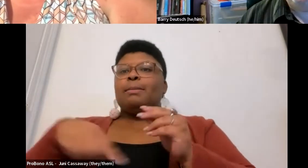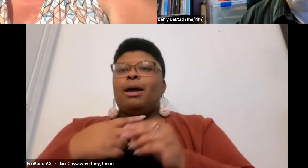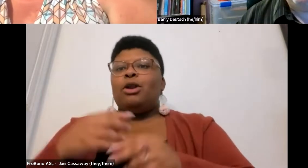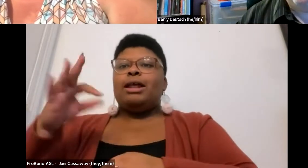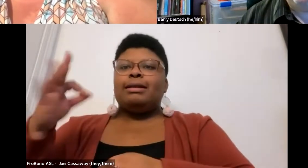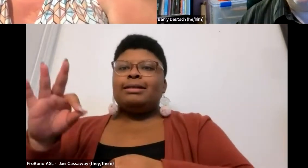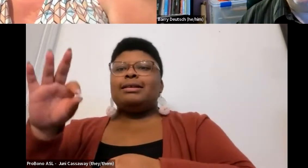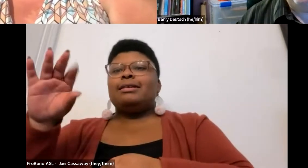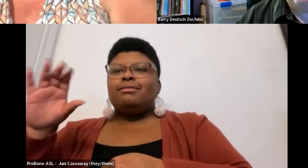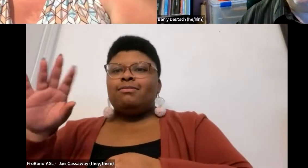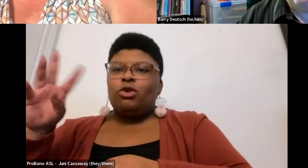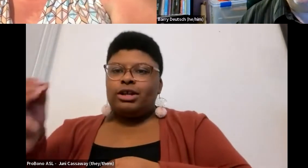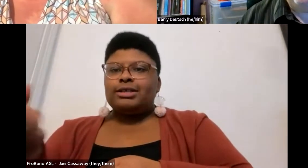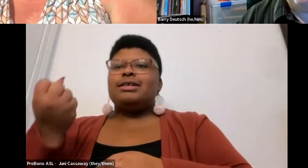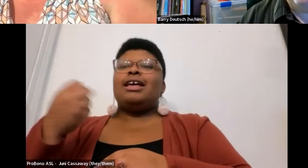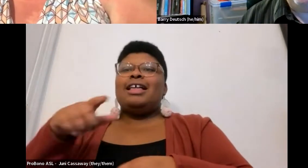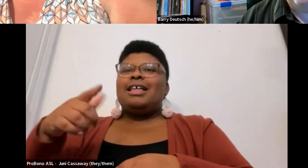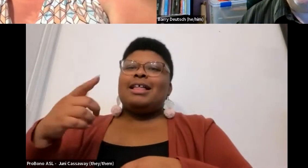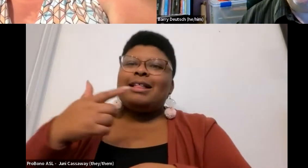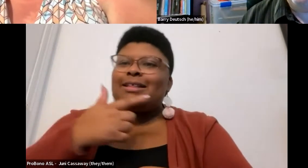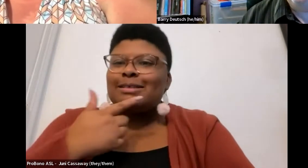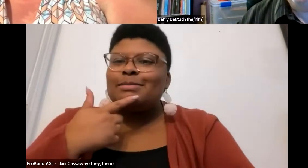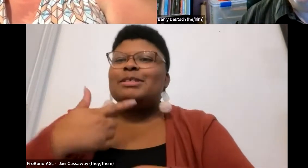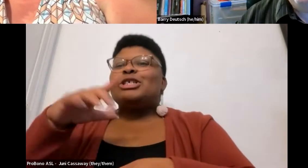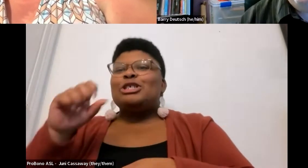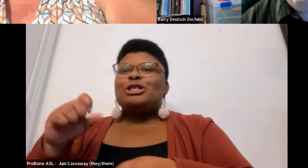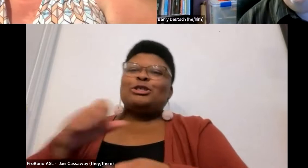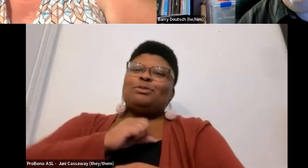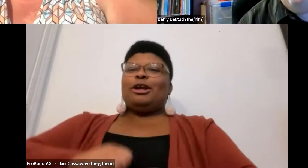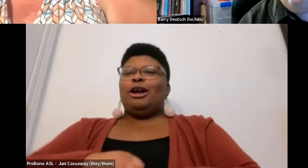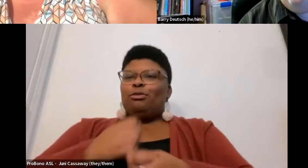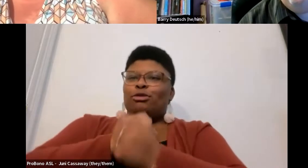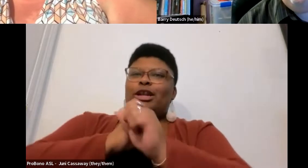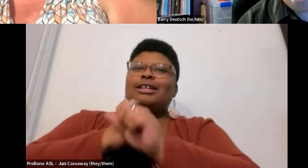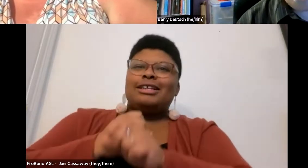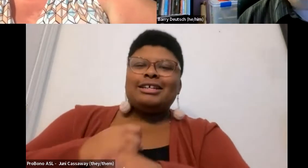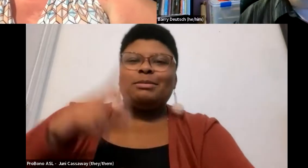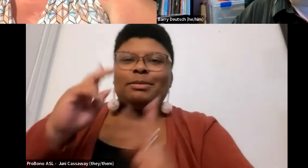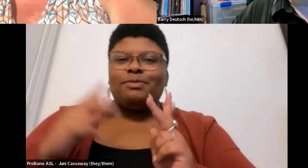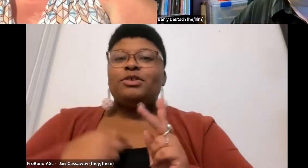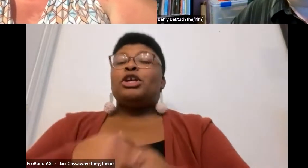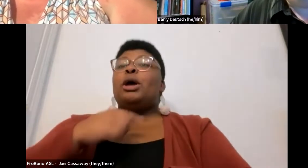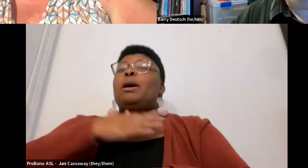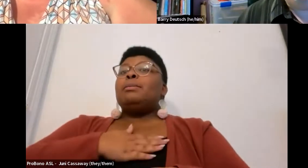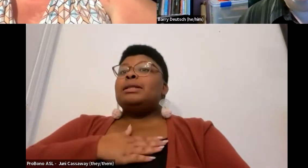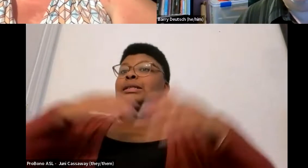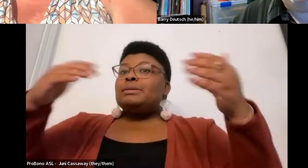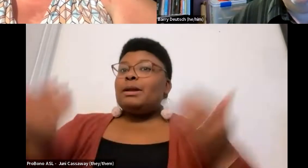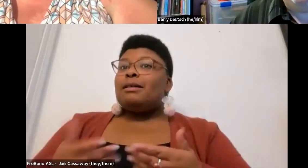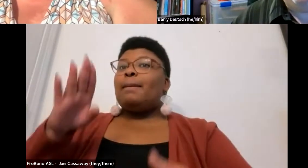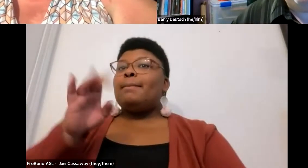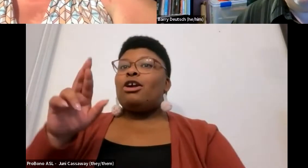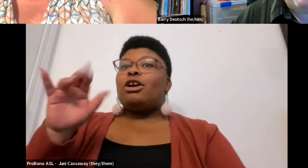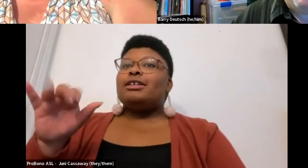cops. Ladies and gentlemen, and friends of all gens, please welcome Barry Deutsch to the NAAFA Webinar Series. Barry, how are